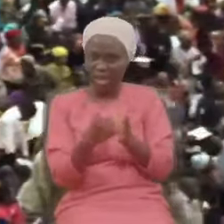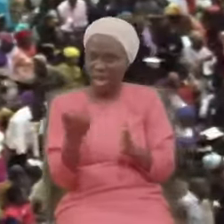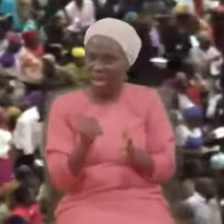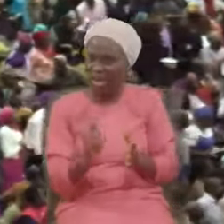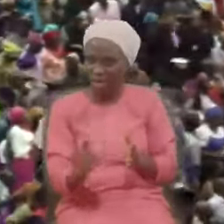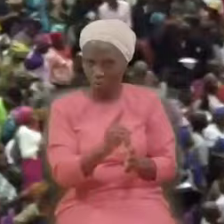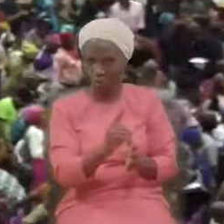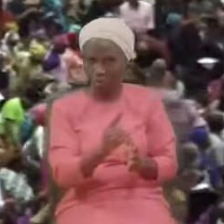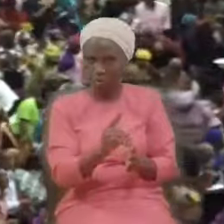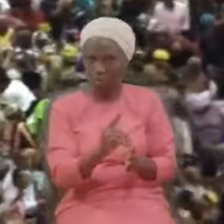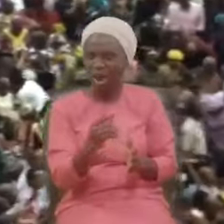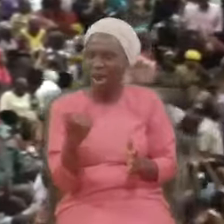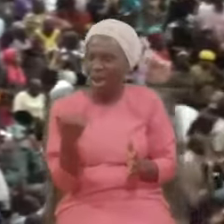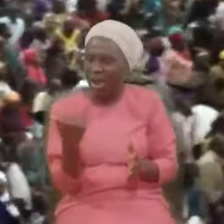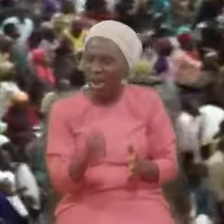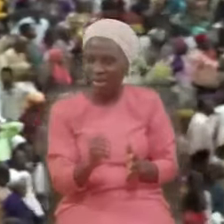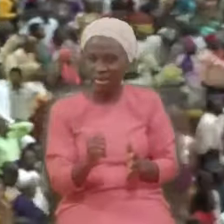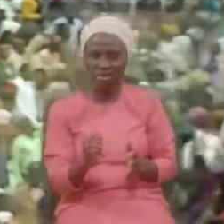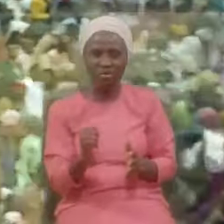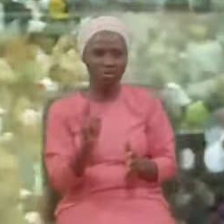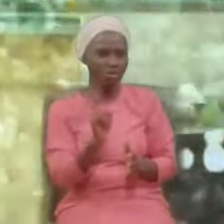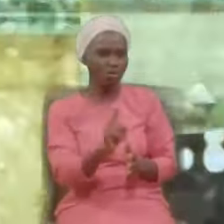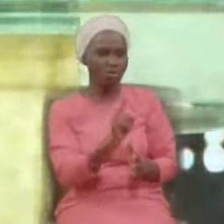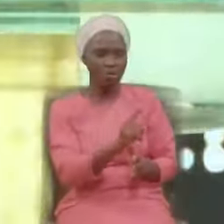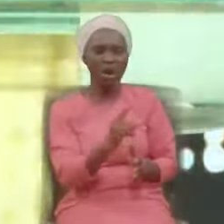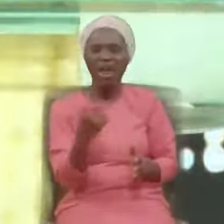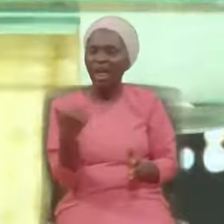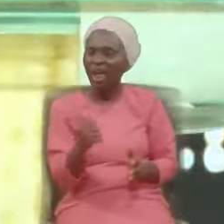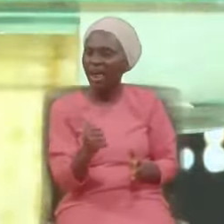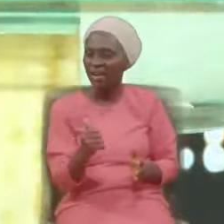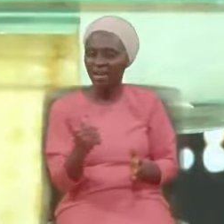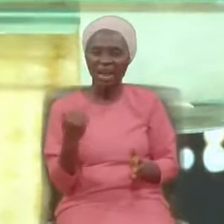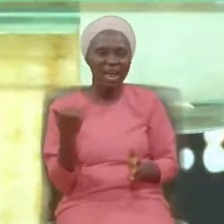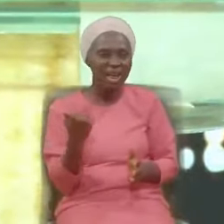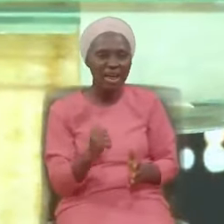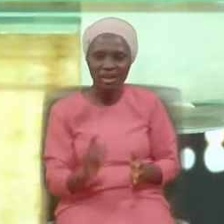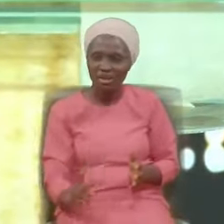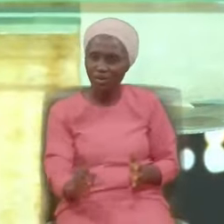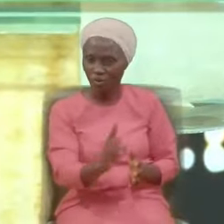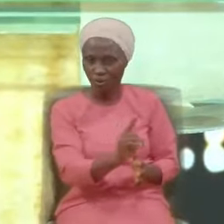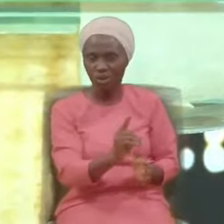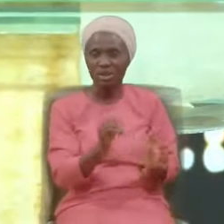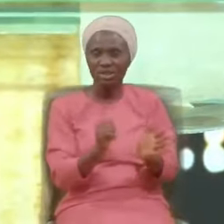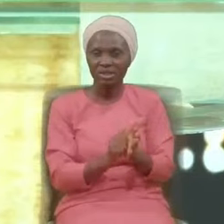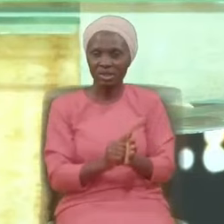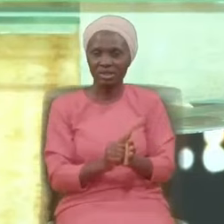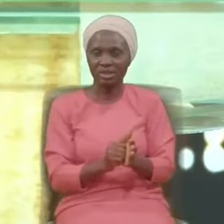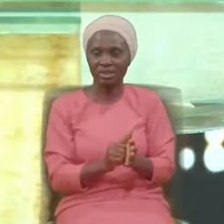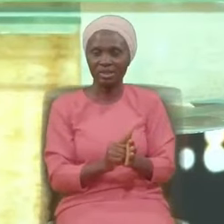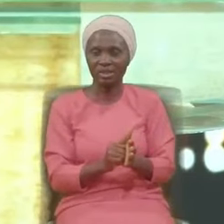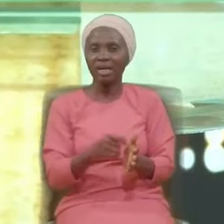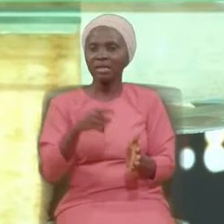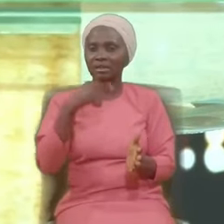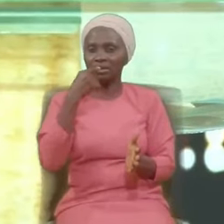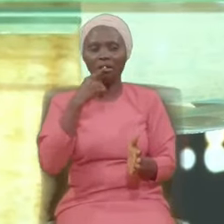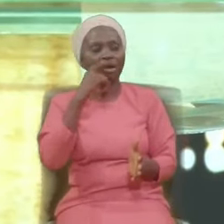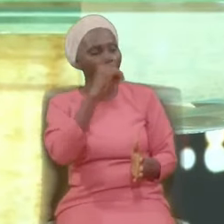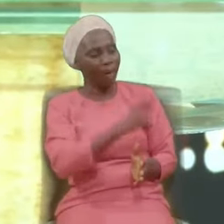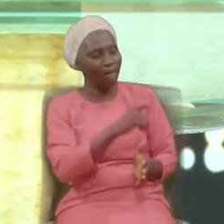whosoever is still in the house tonight, whosoever shall say unto this mountain,